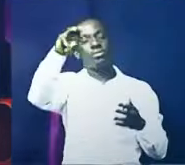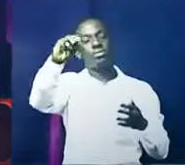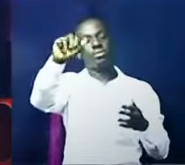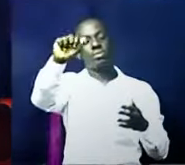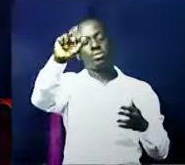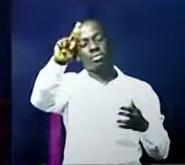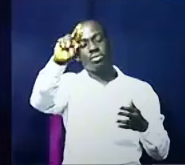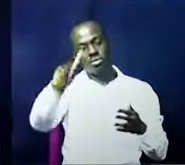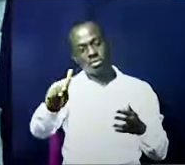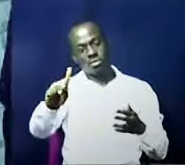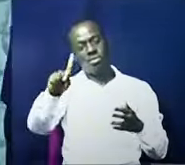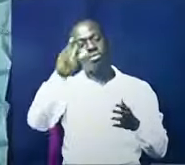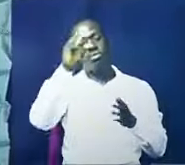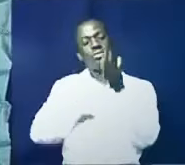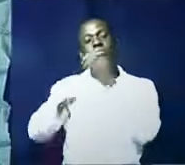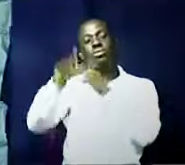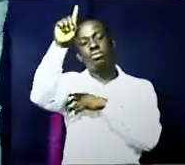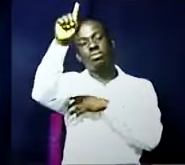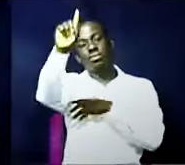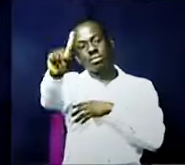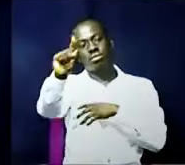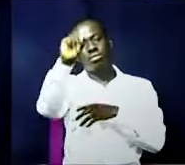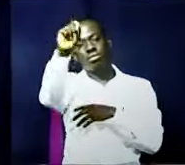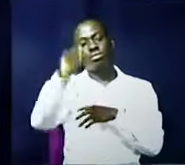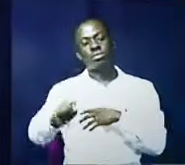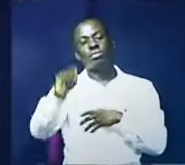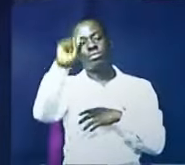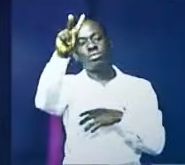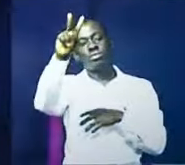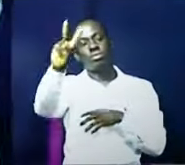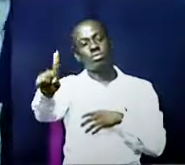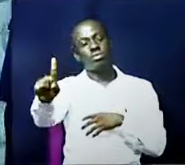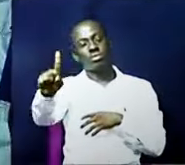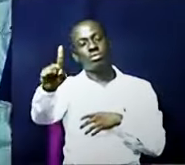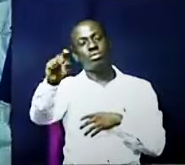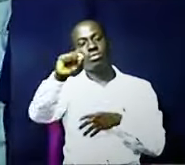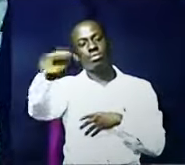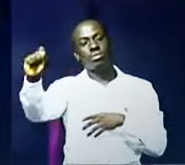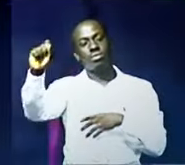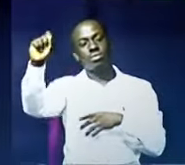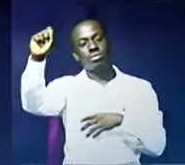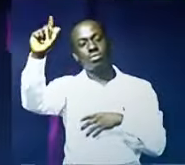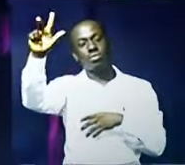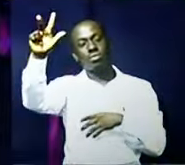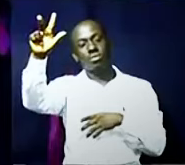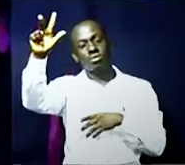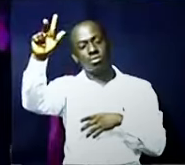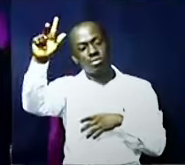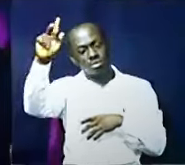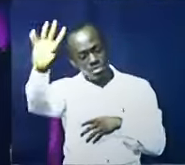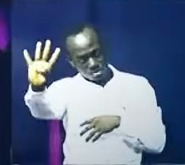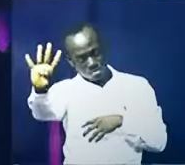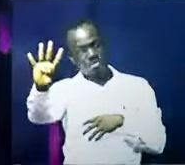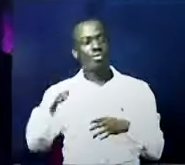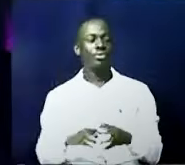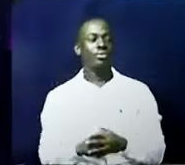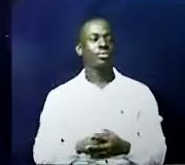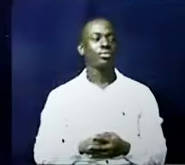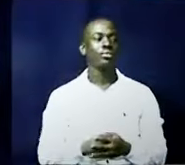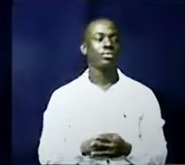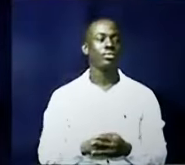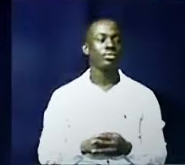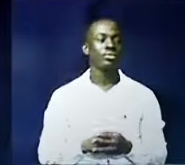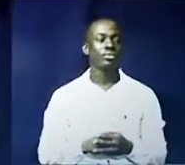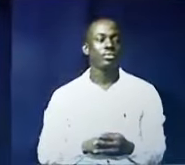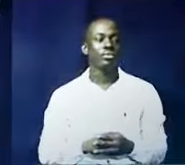verse 21 to 34. Mark chapter 1